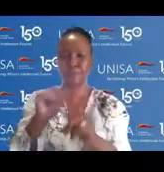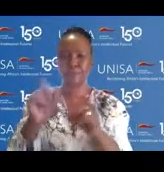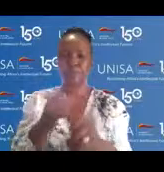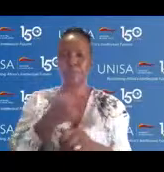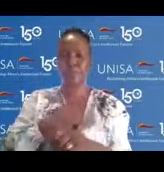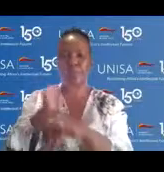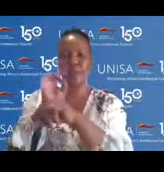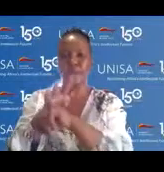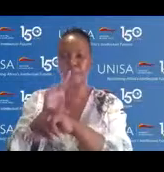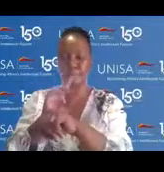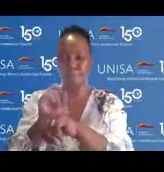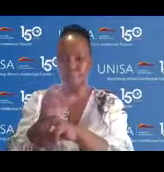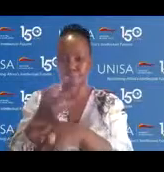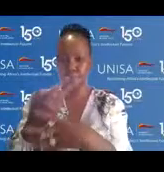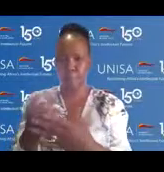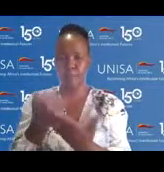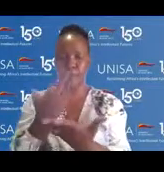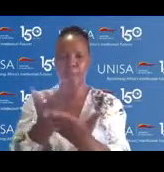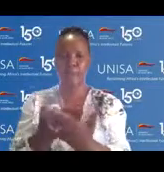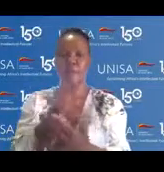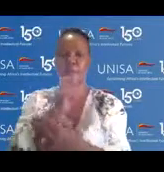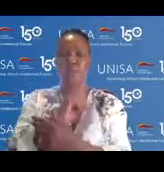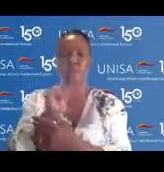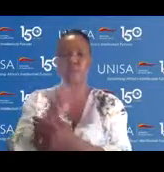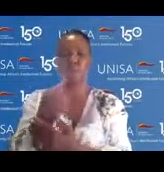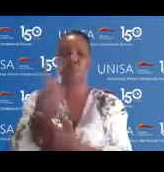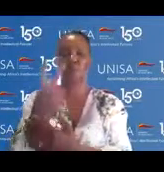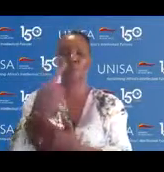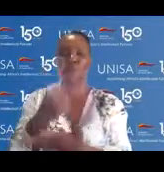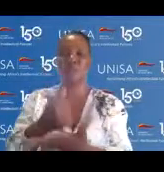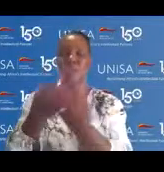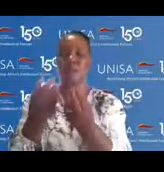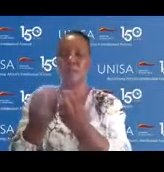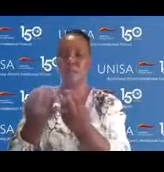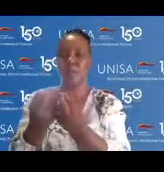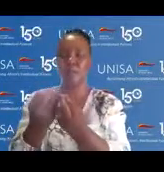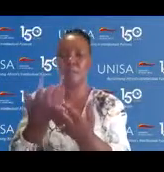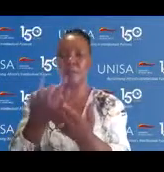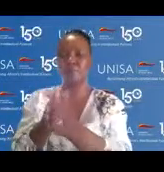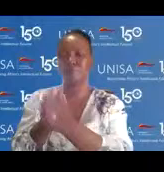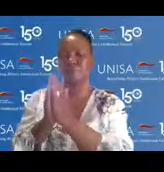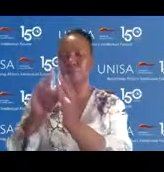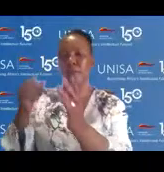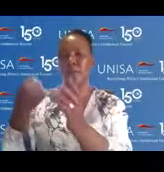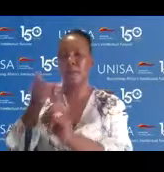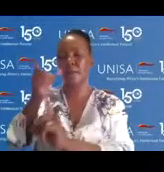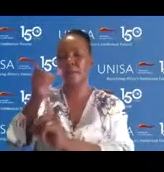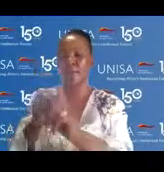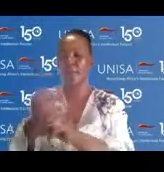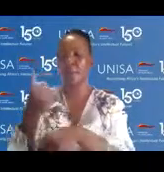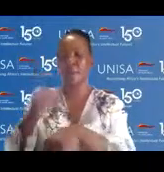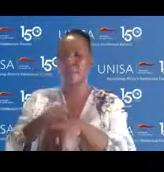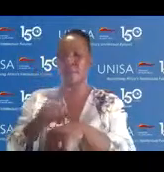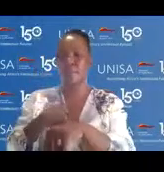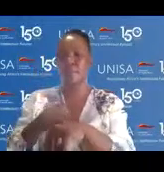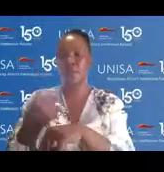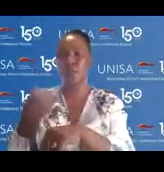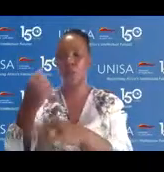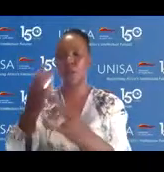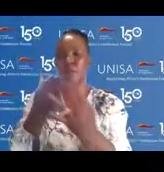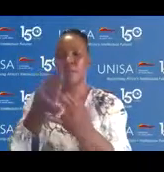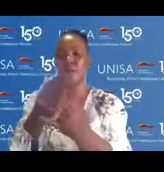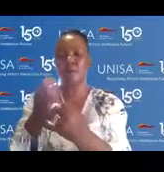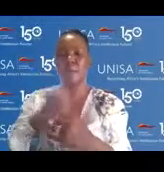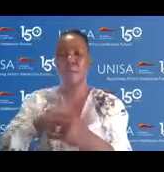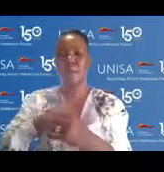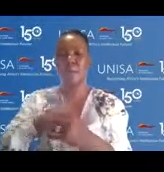if possible, use 2 devices. Even if you have to borrow somebody's device for that duration, one is to access my exams and the other